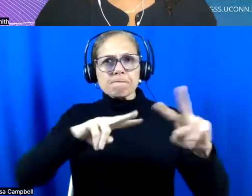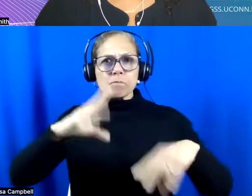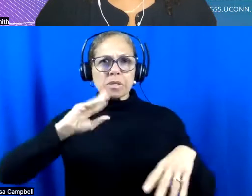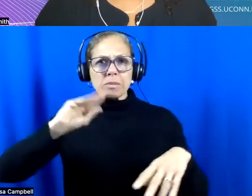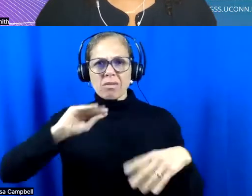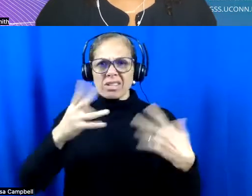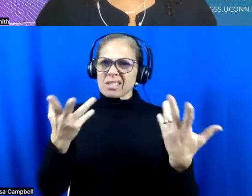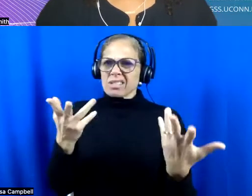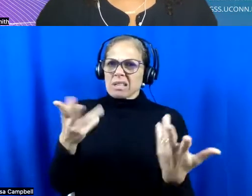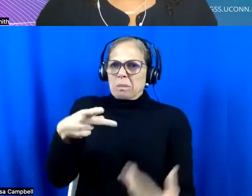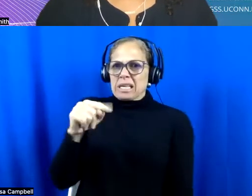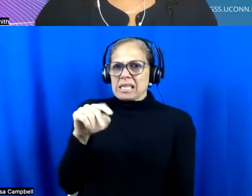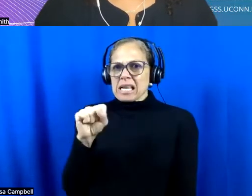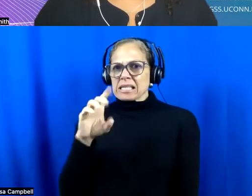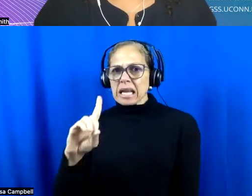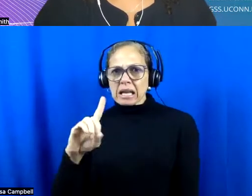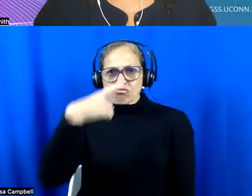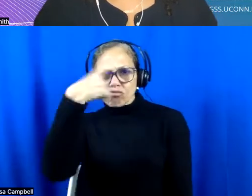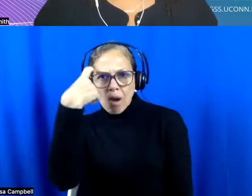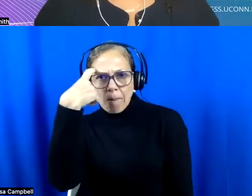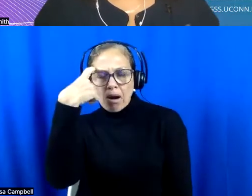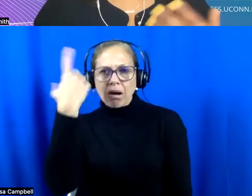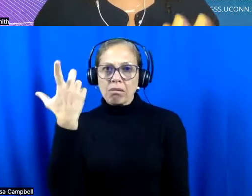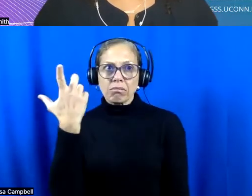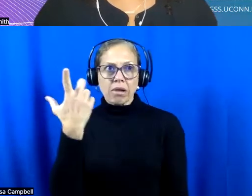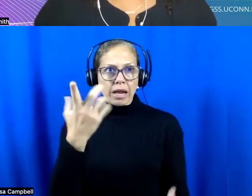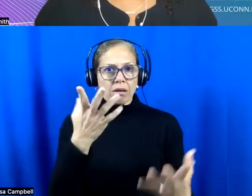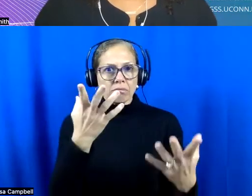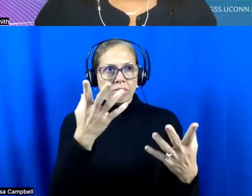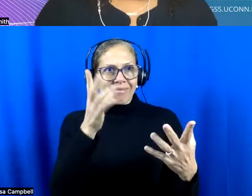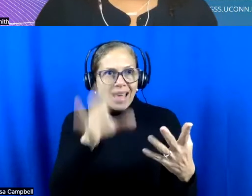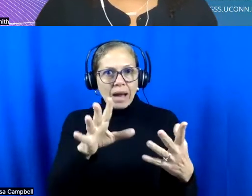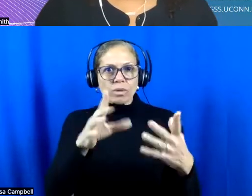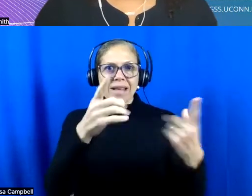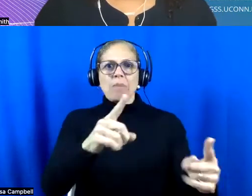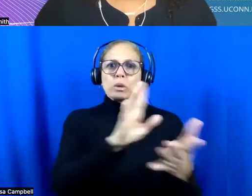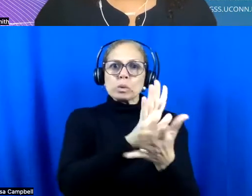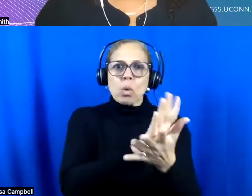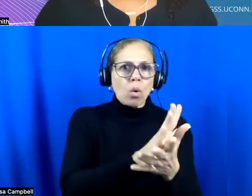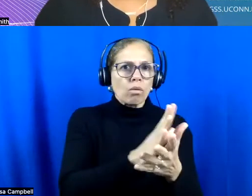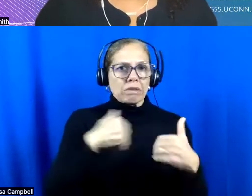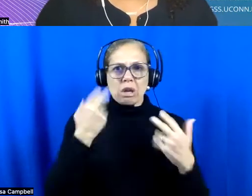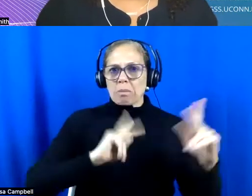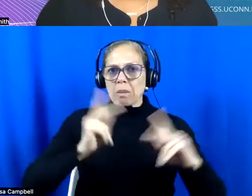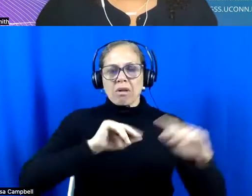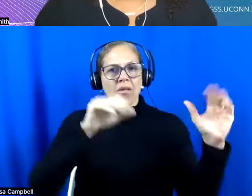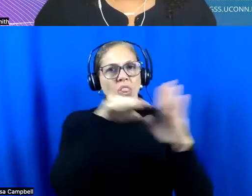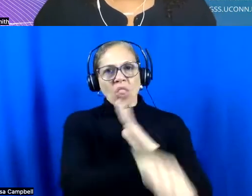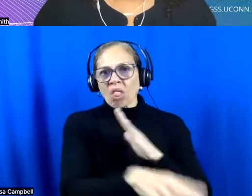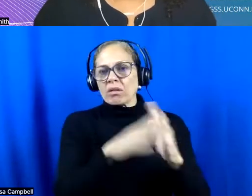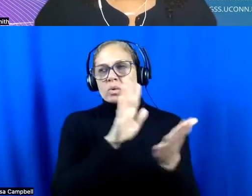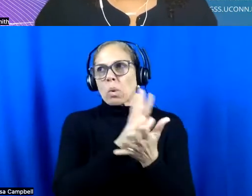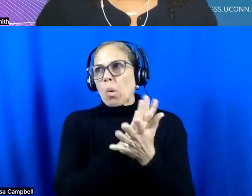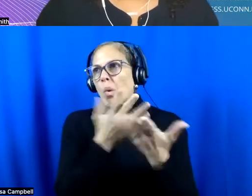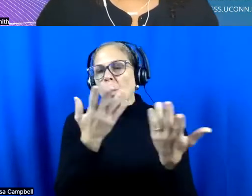experiencing, you know, PTSD and trauma, and it was showing up through schoolwork that young people were not doing, or ways in which